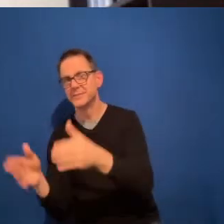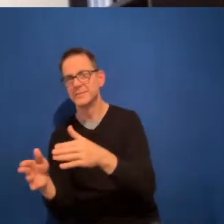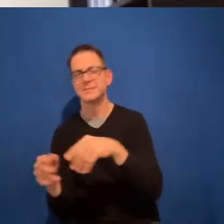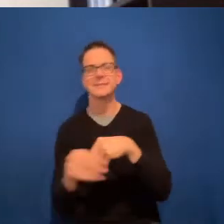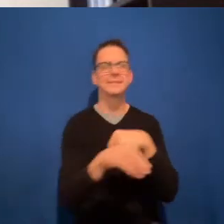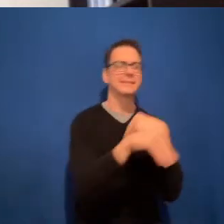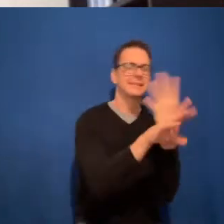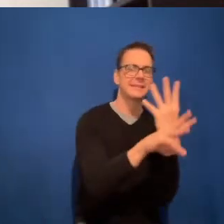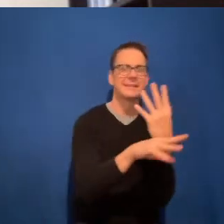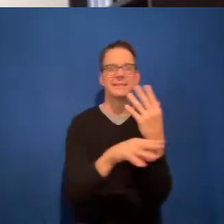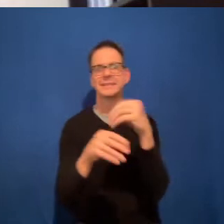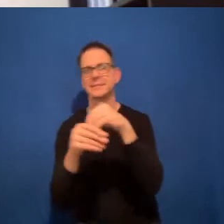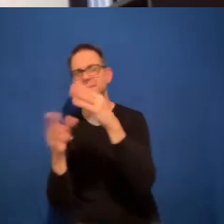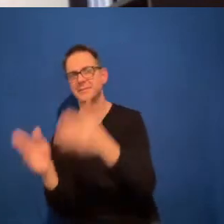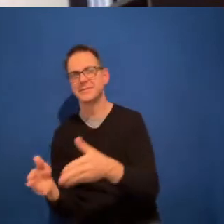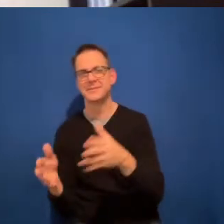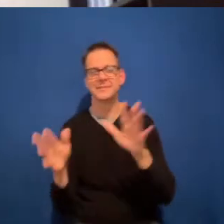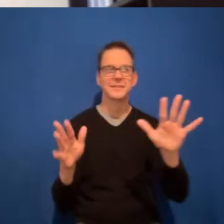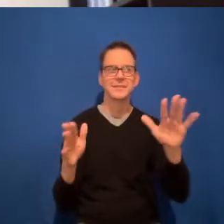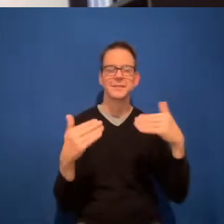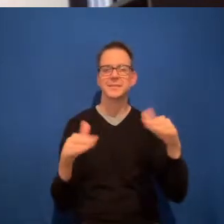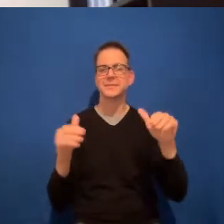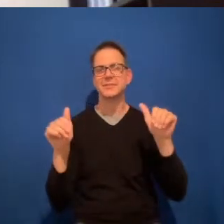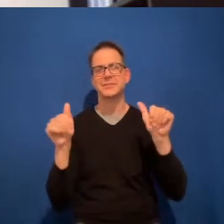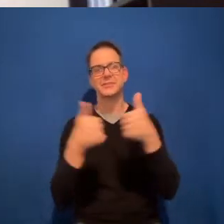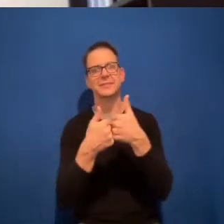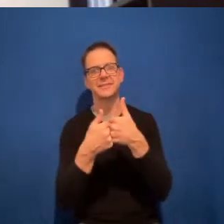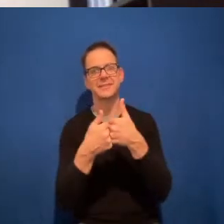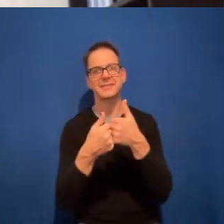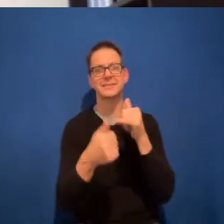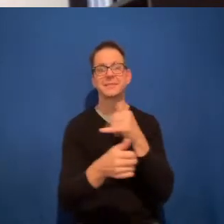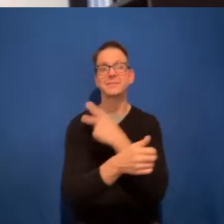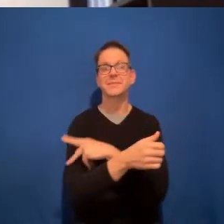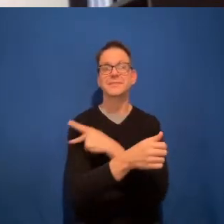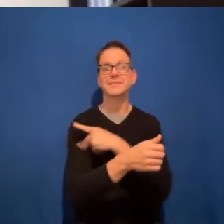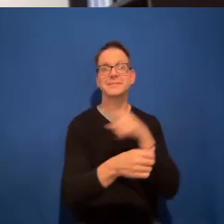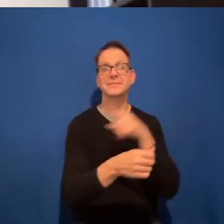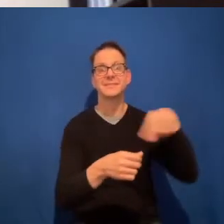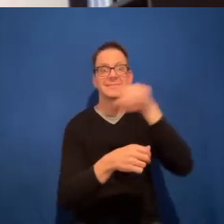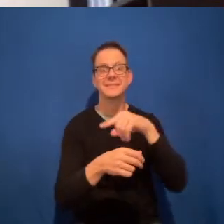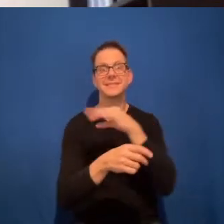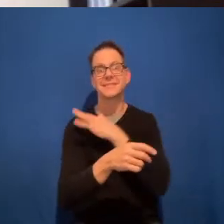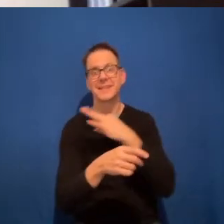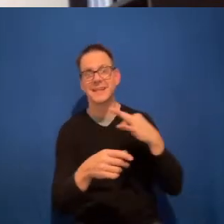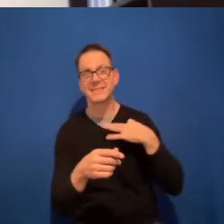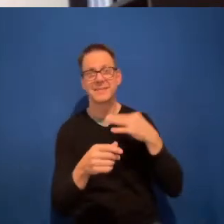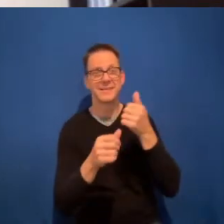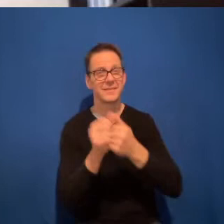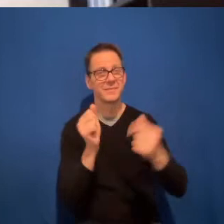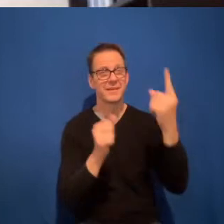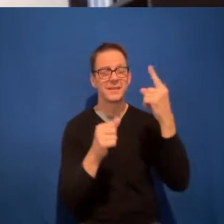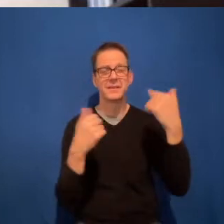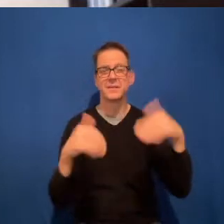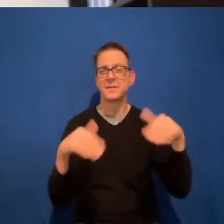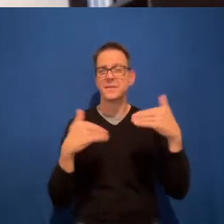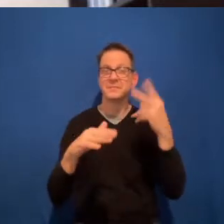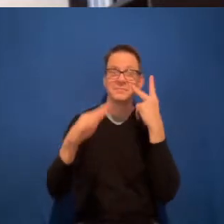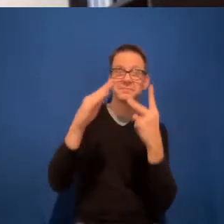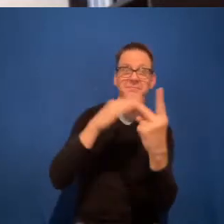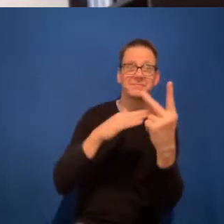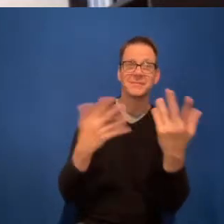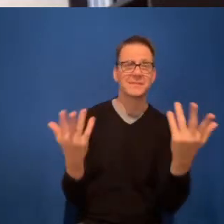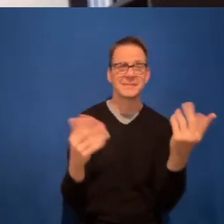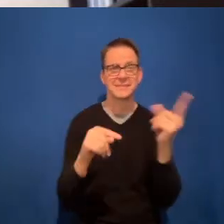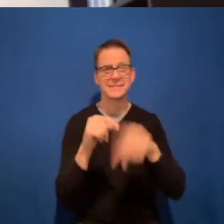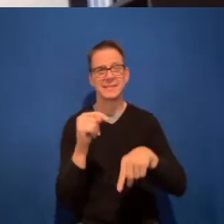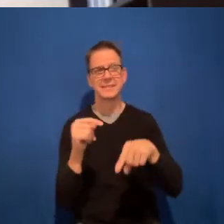lot of unpredictability. I would say at this point, we kind of know how to do things well. And for the most part, we do everything in person as we can. But